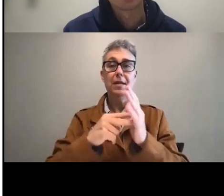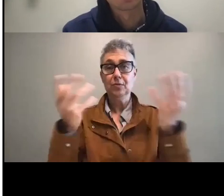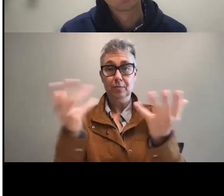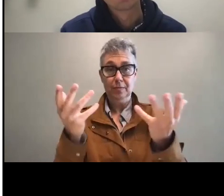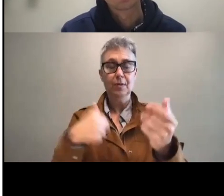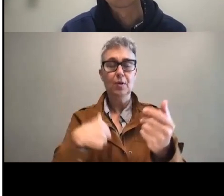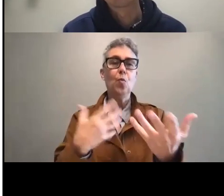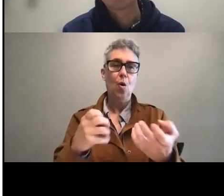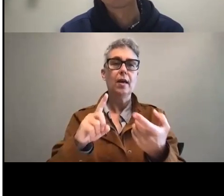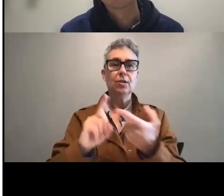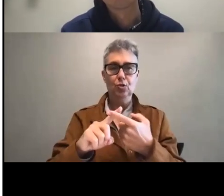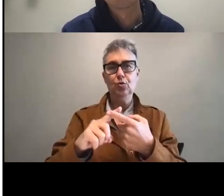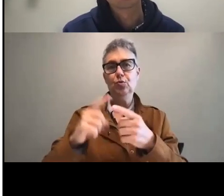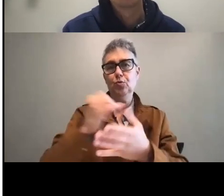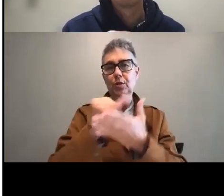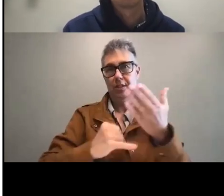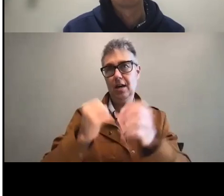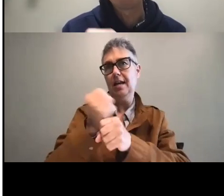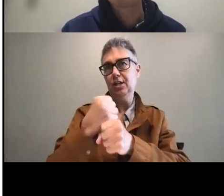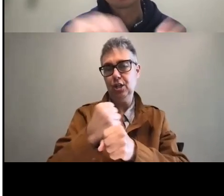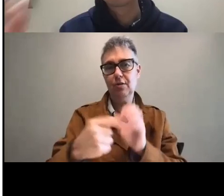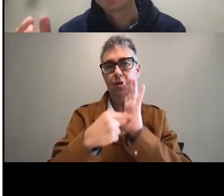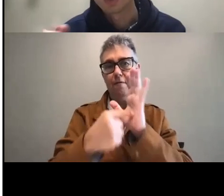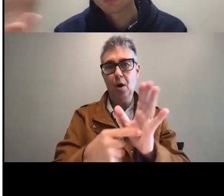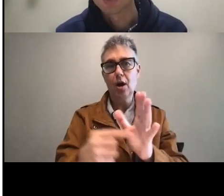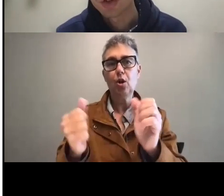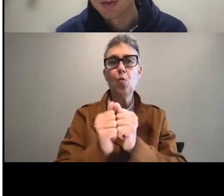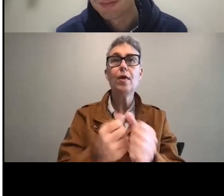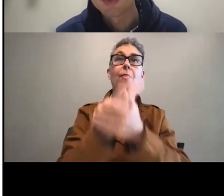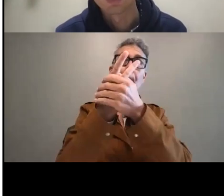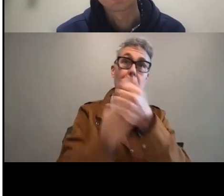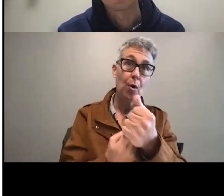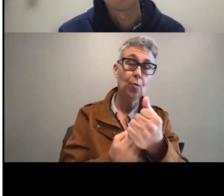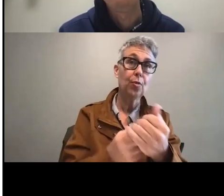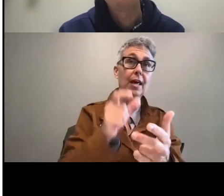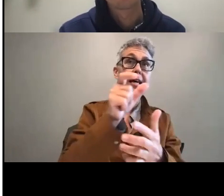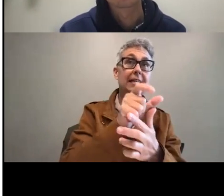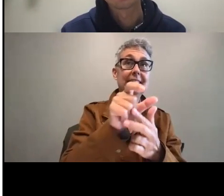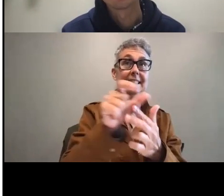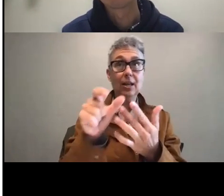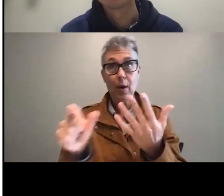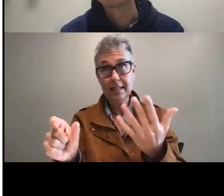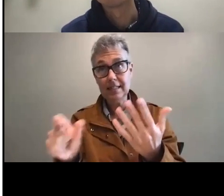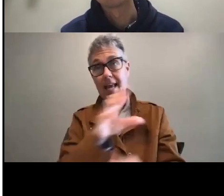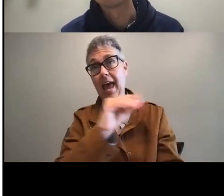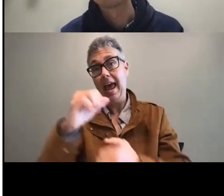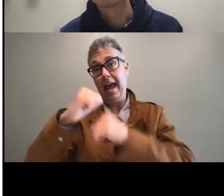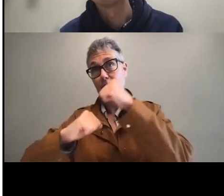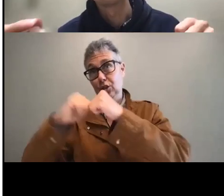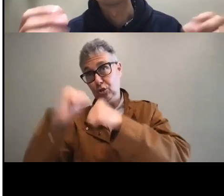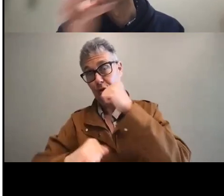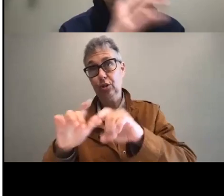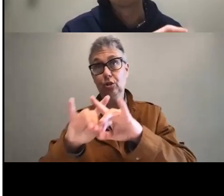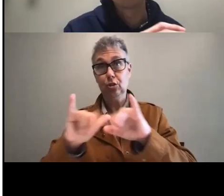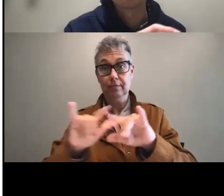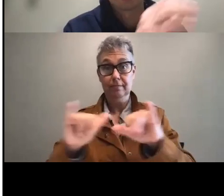design a generative model over both the sequence and structure, right? Instead of assuming